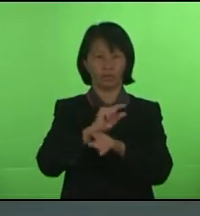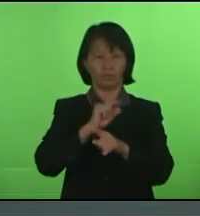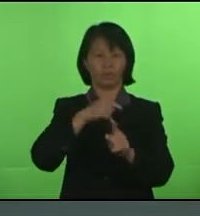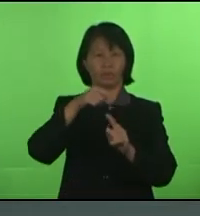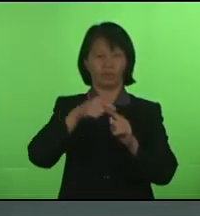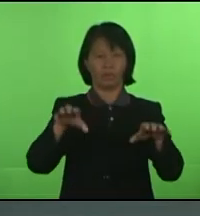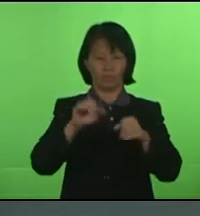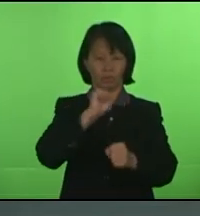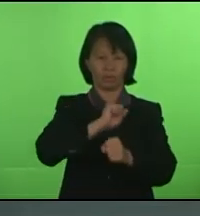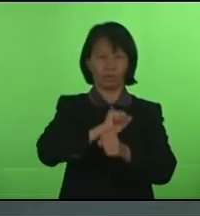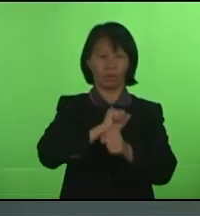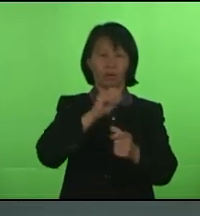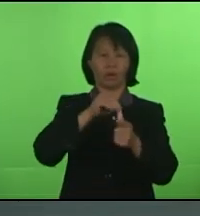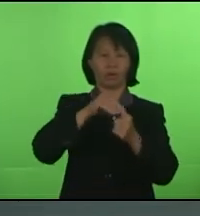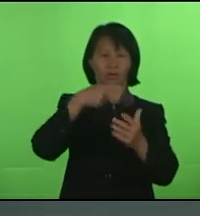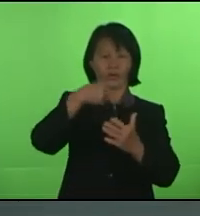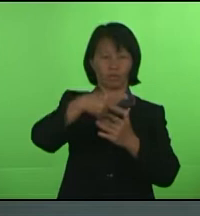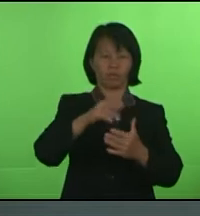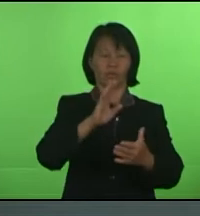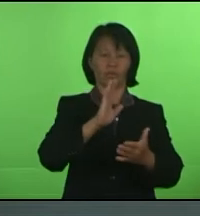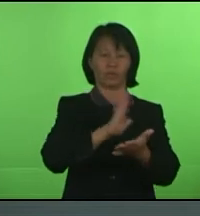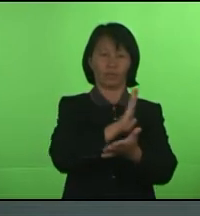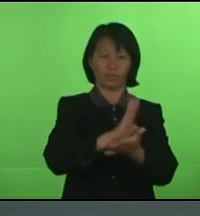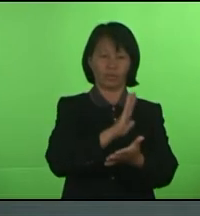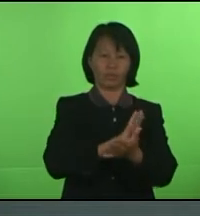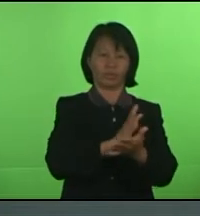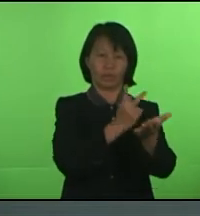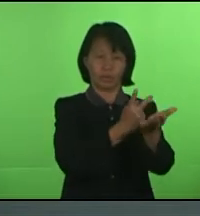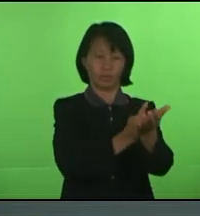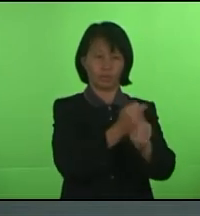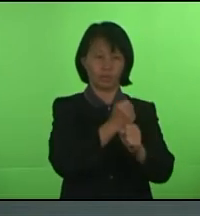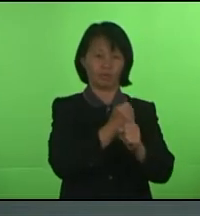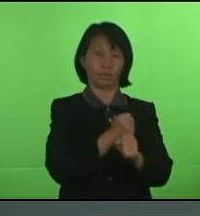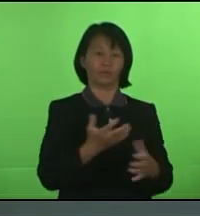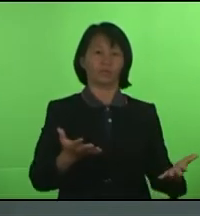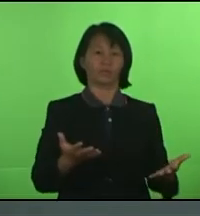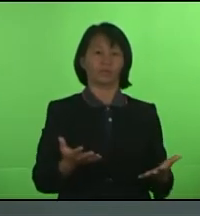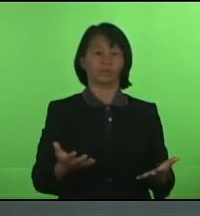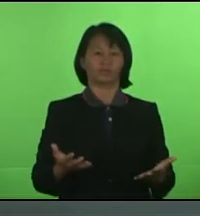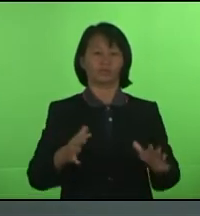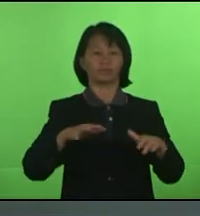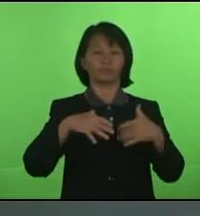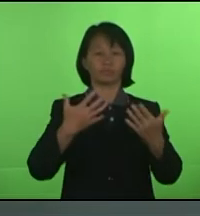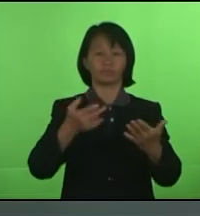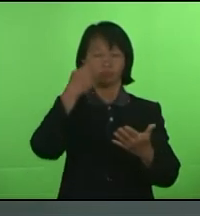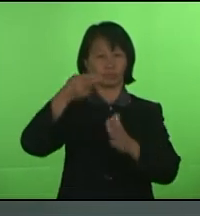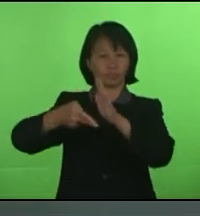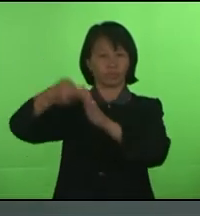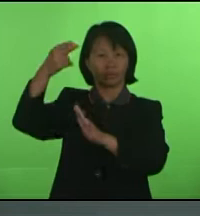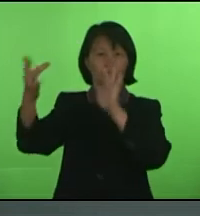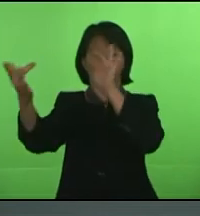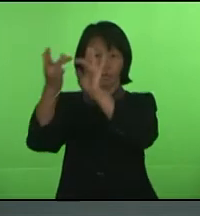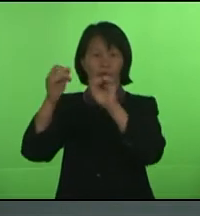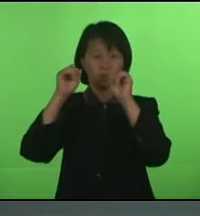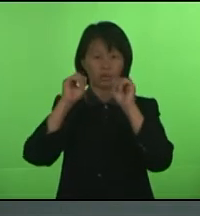quite frequently when we do our work or our project paper. It's a jump to other location, and how do we know when that is